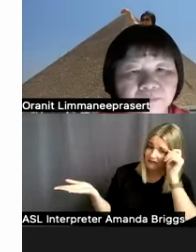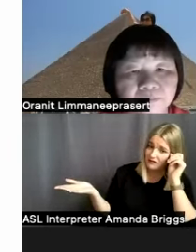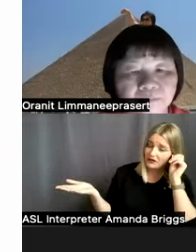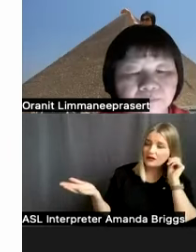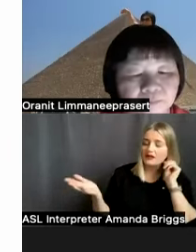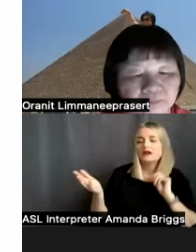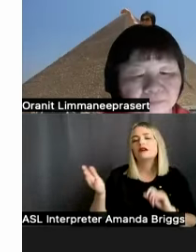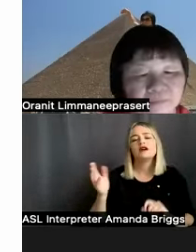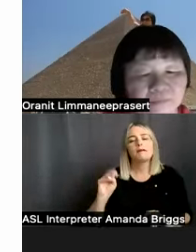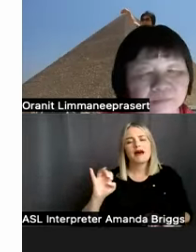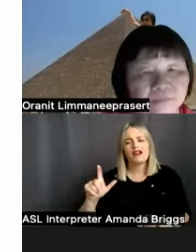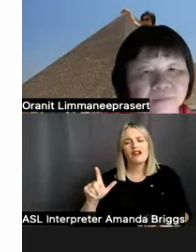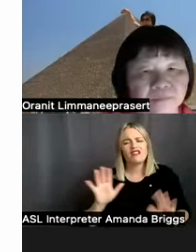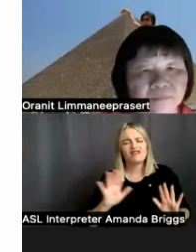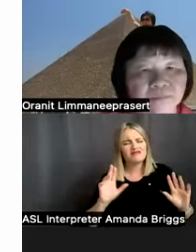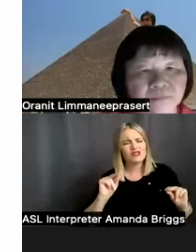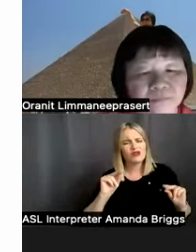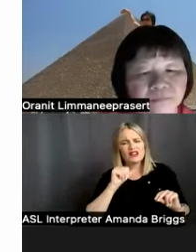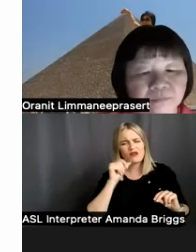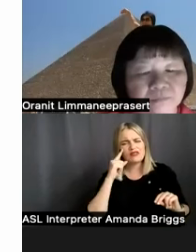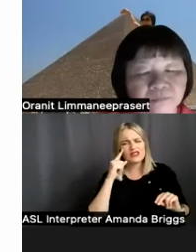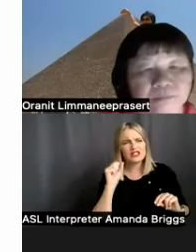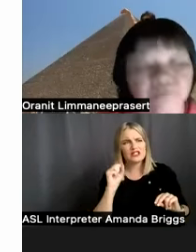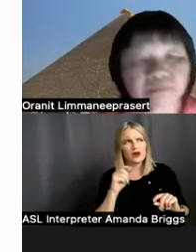No, I don't think so, except to say that